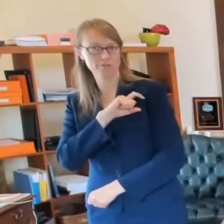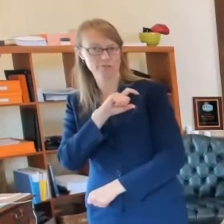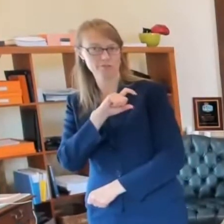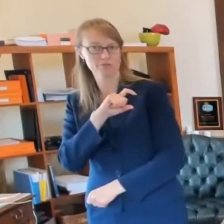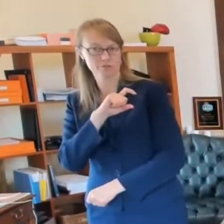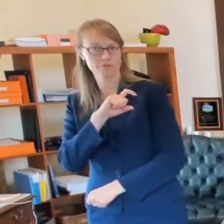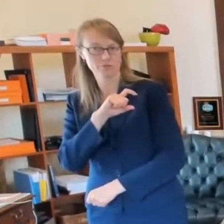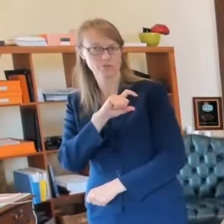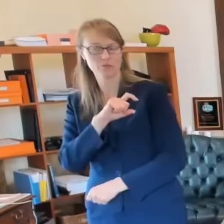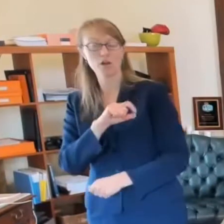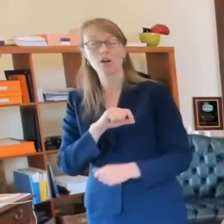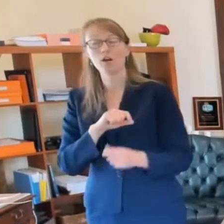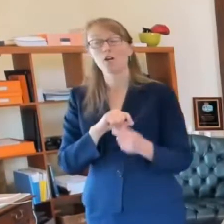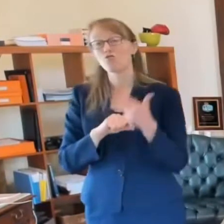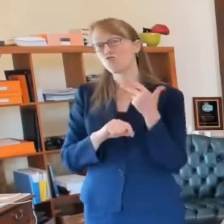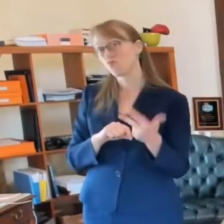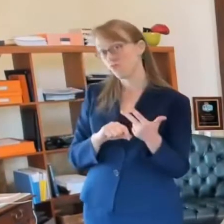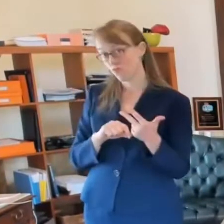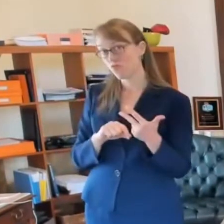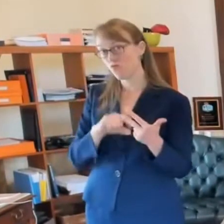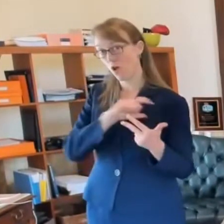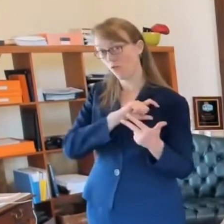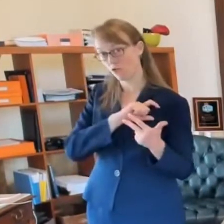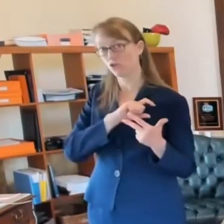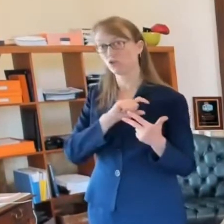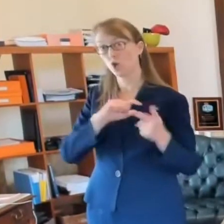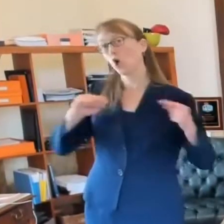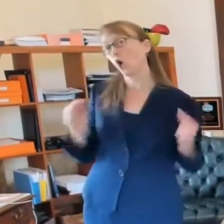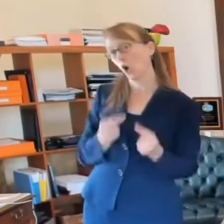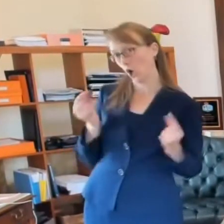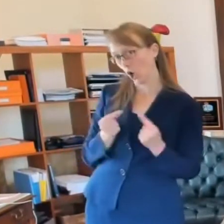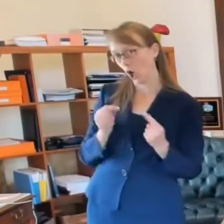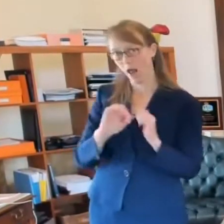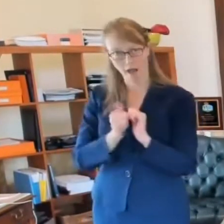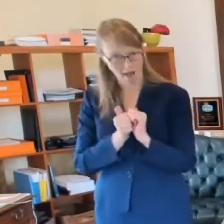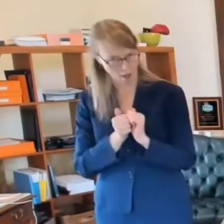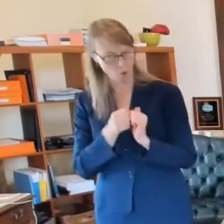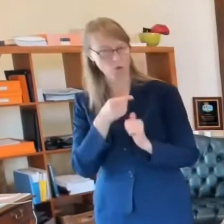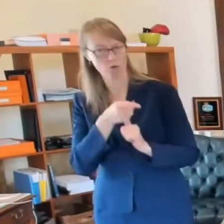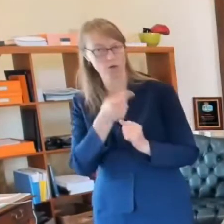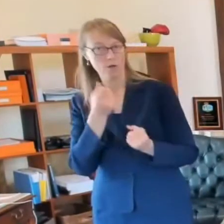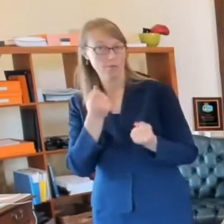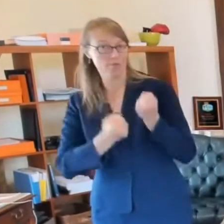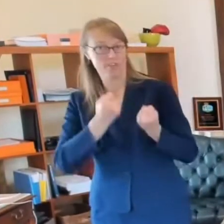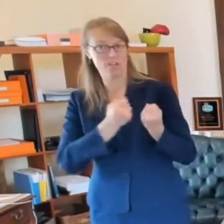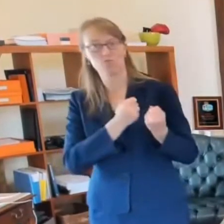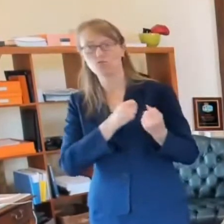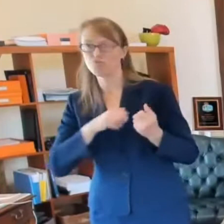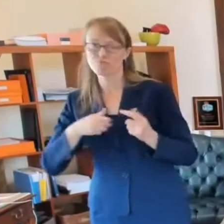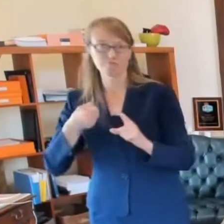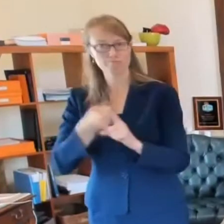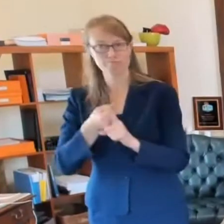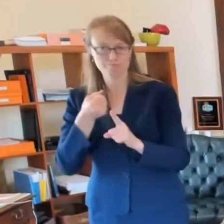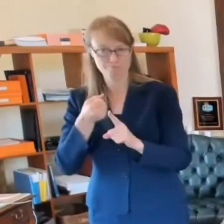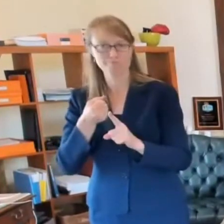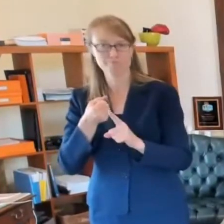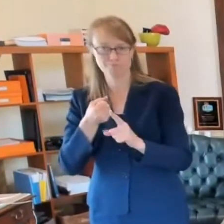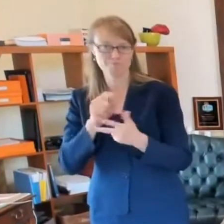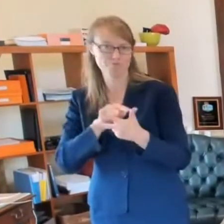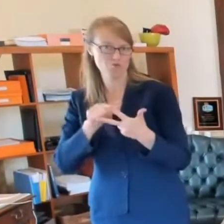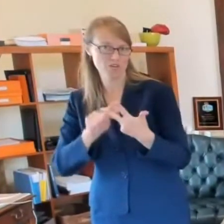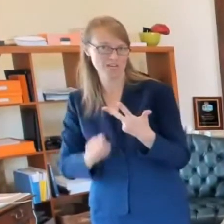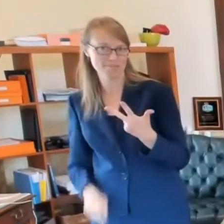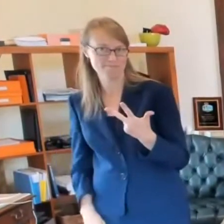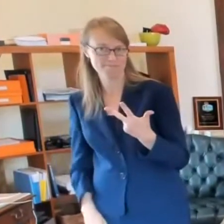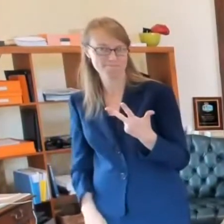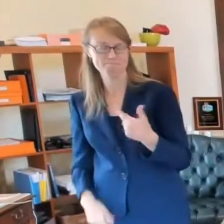car rammed their vehicle. And so we are appreciative of the work that our police do.